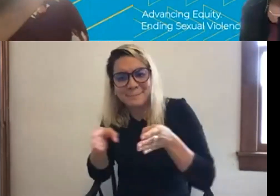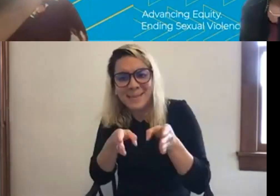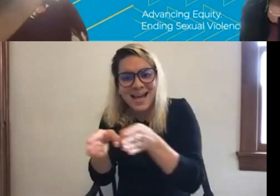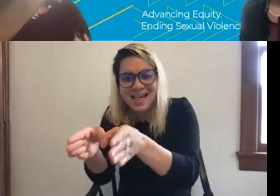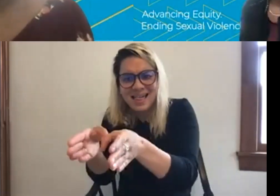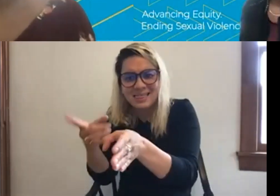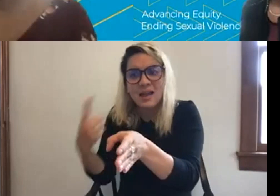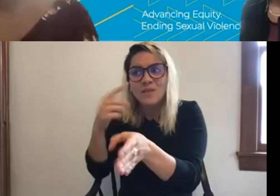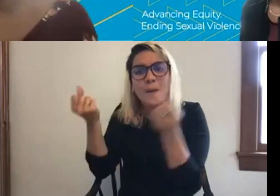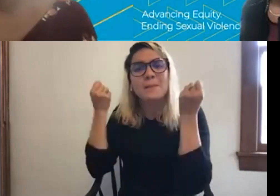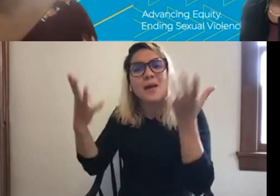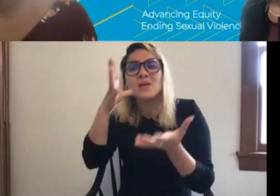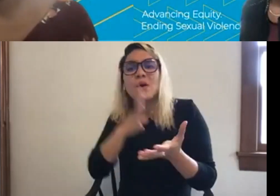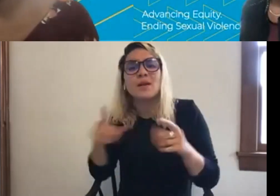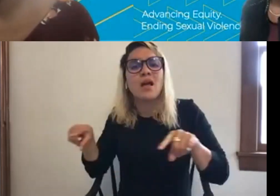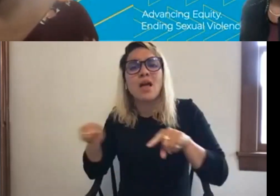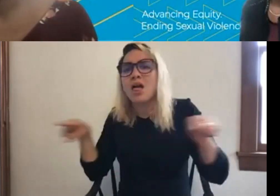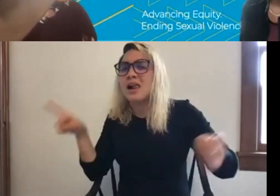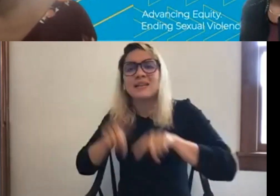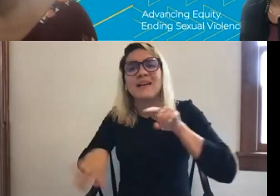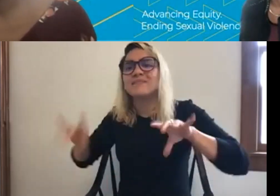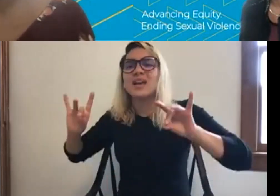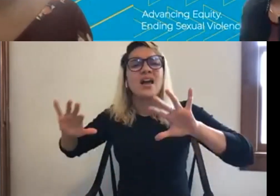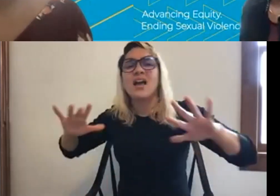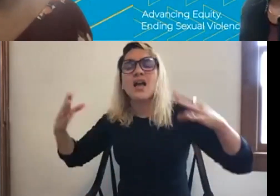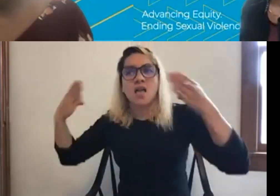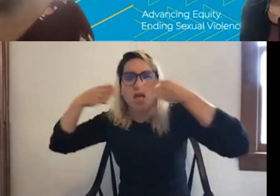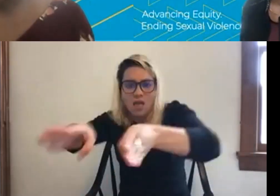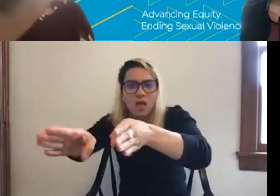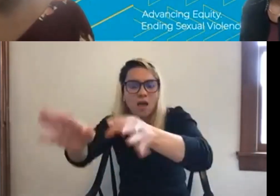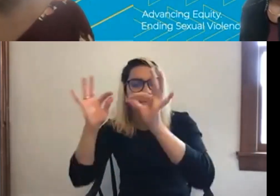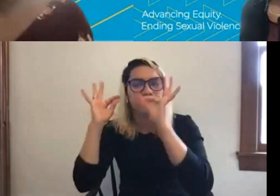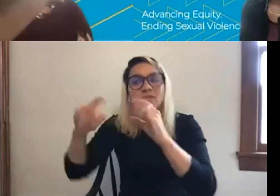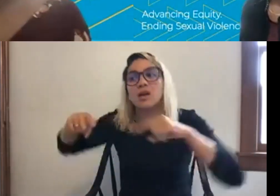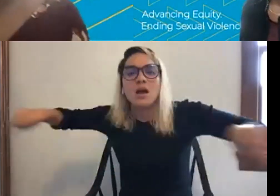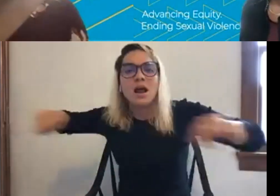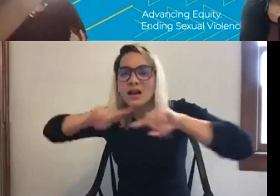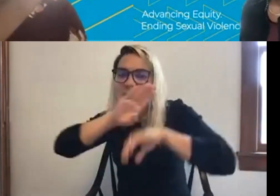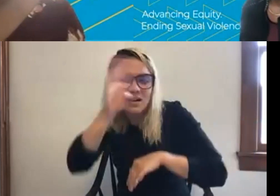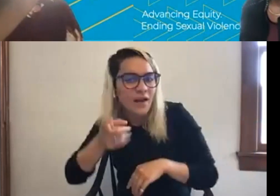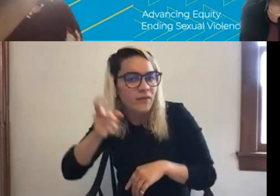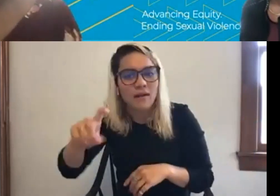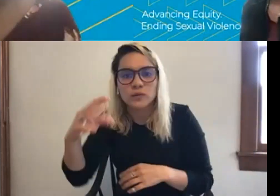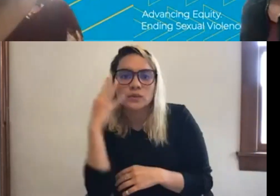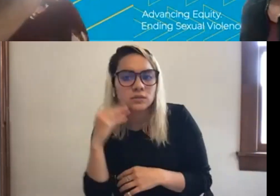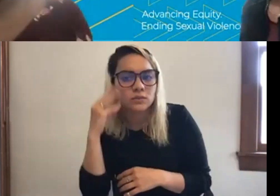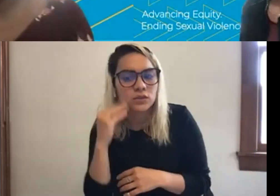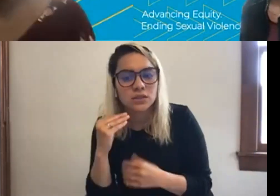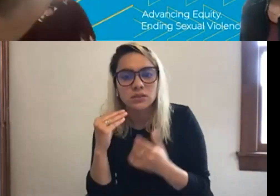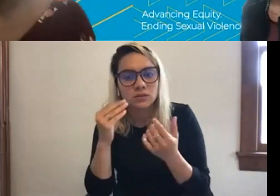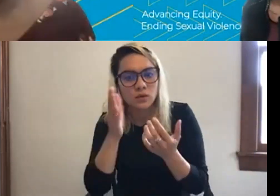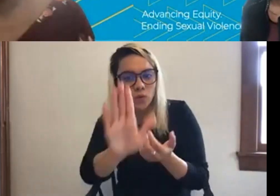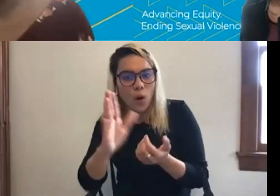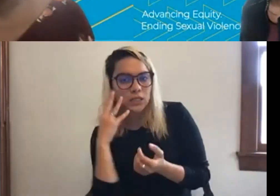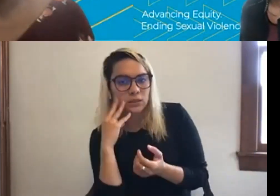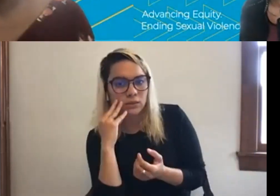women will not have to experience what you experienced, both the assault itself and the failure in the response that